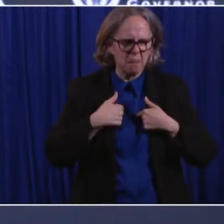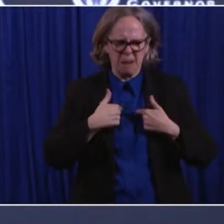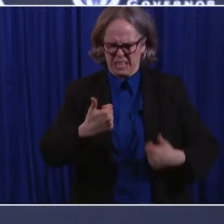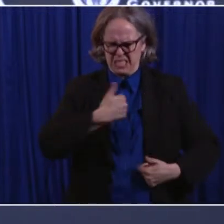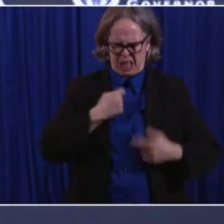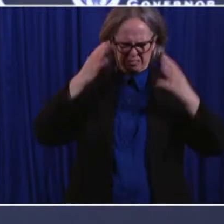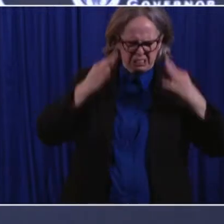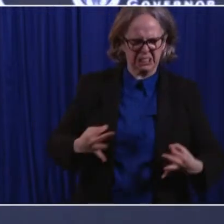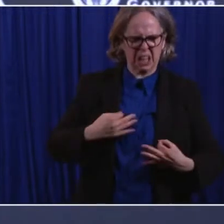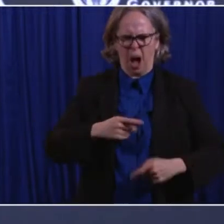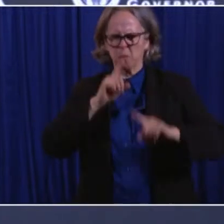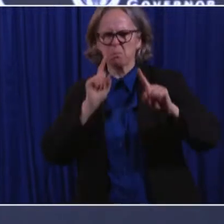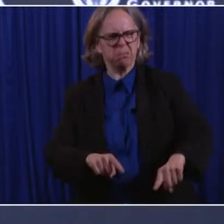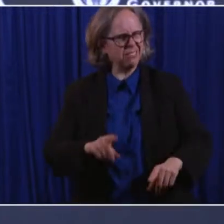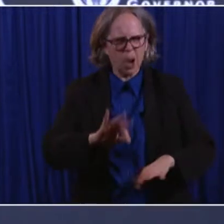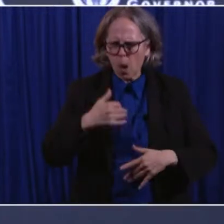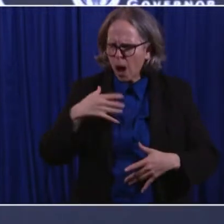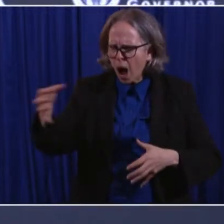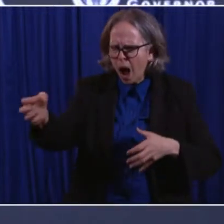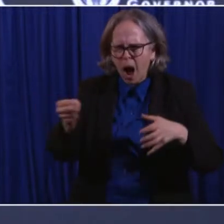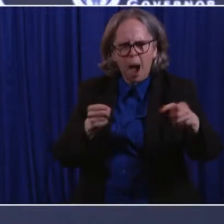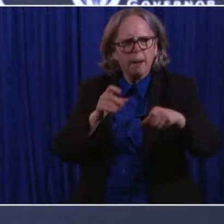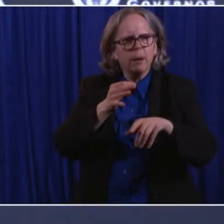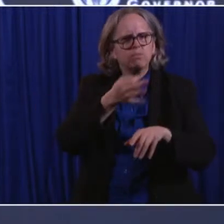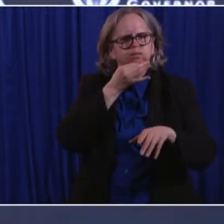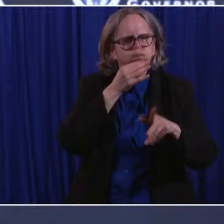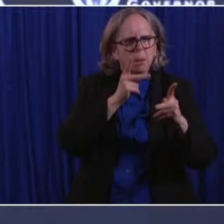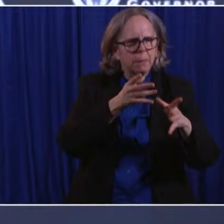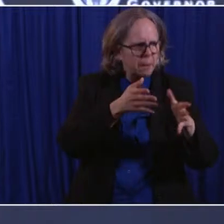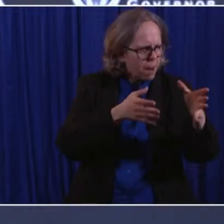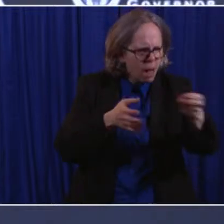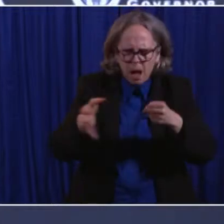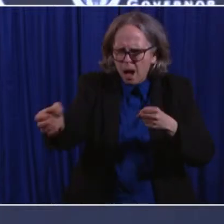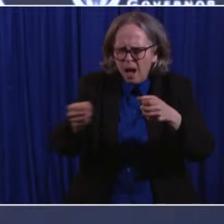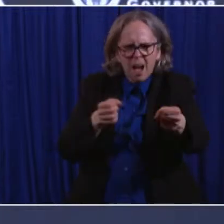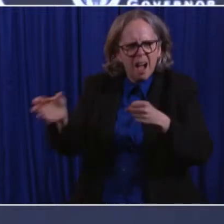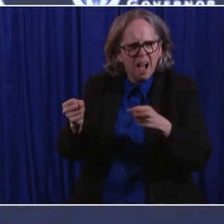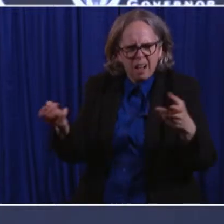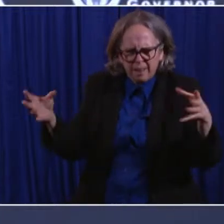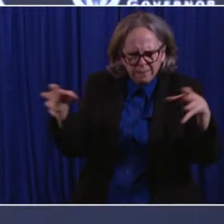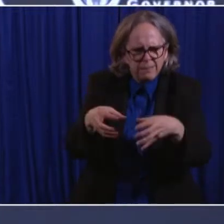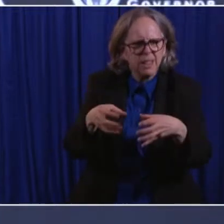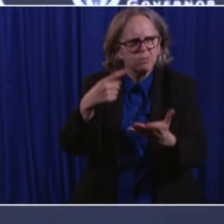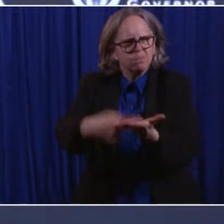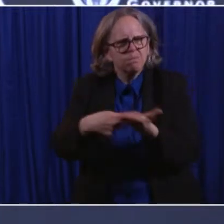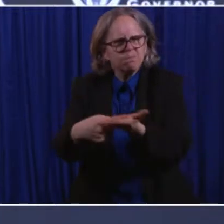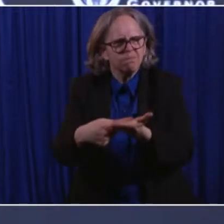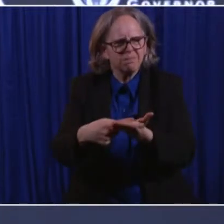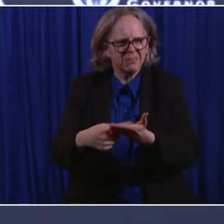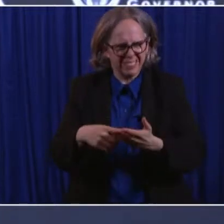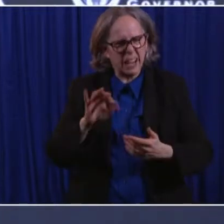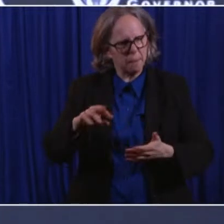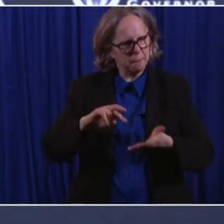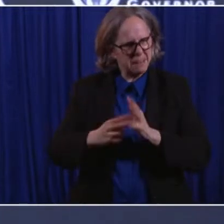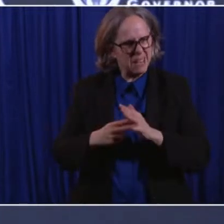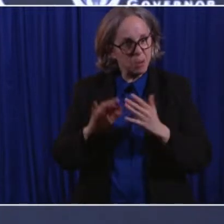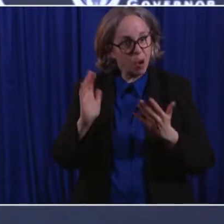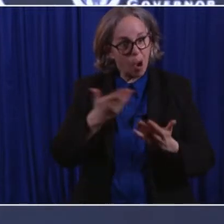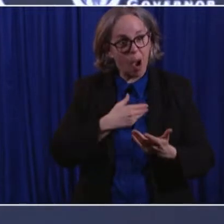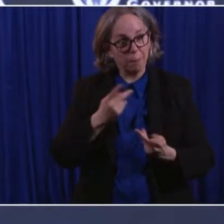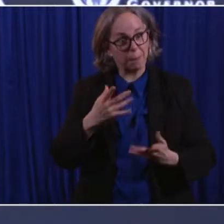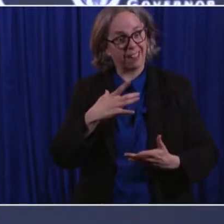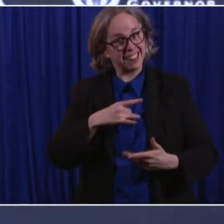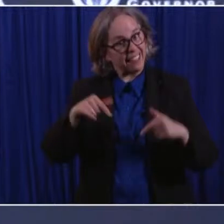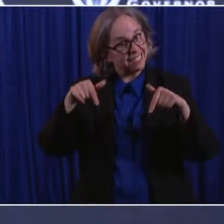that everyone's going to like my decisions ultimately. The buck stops with me. But ultimately,